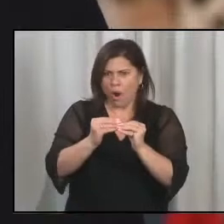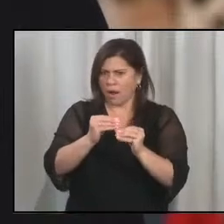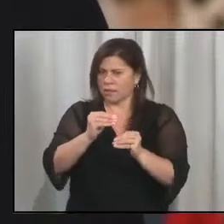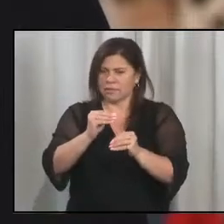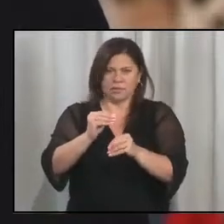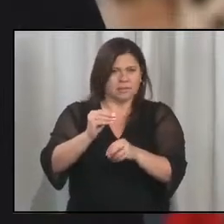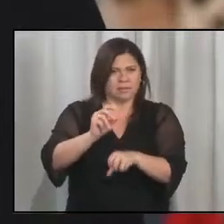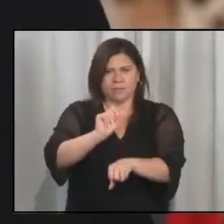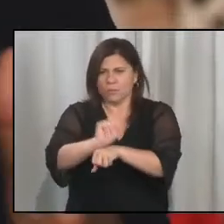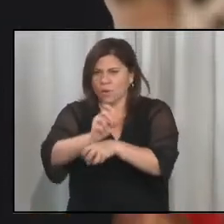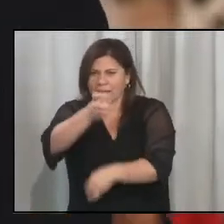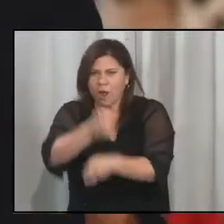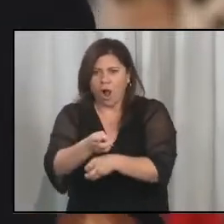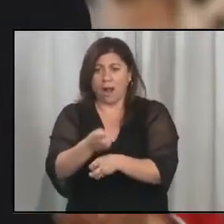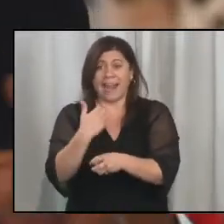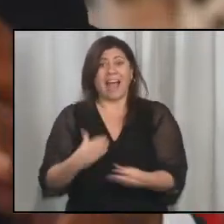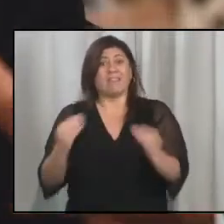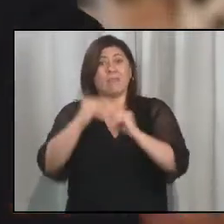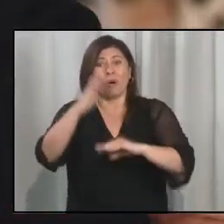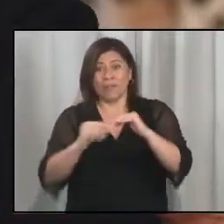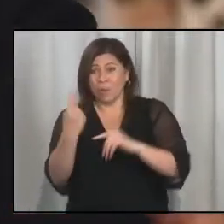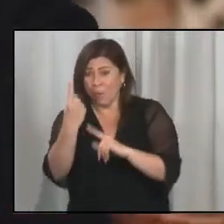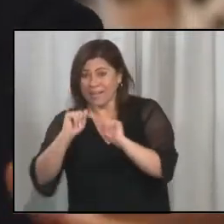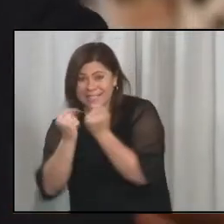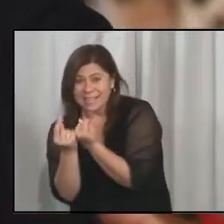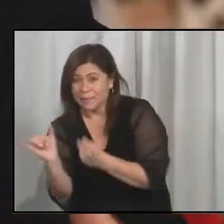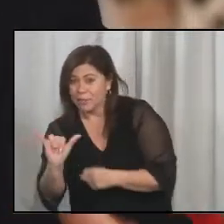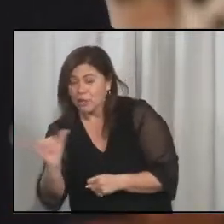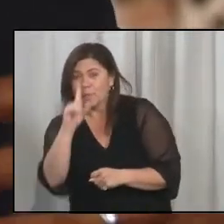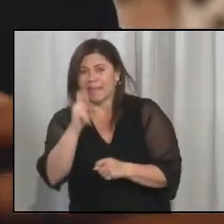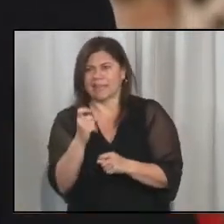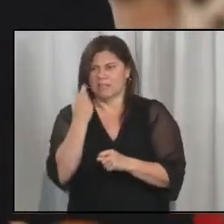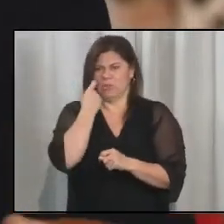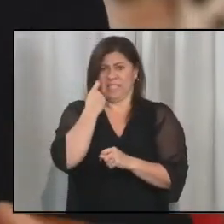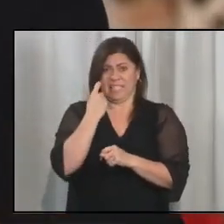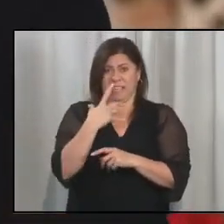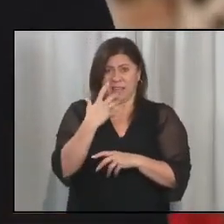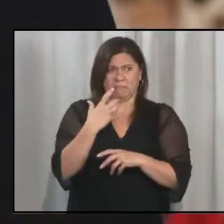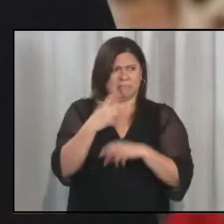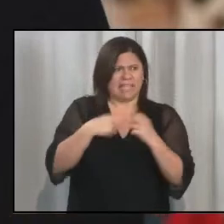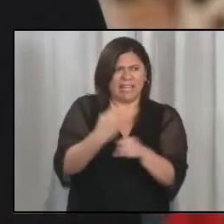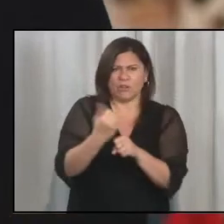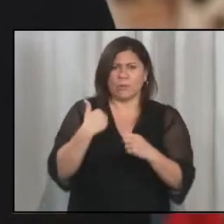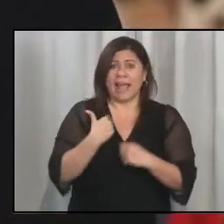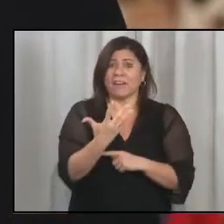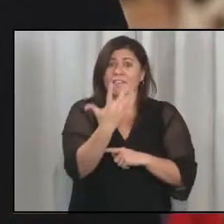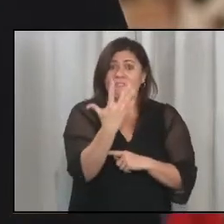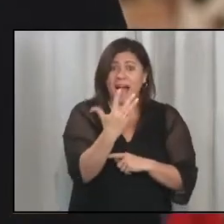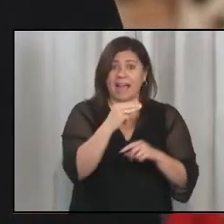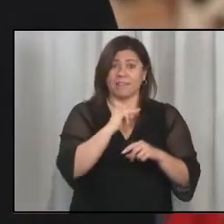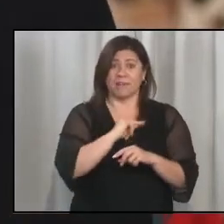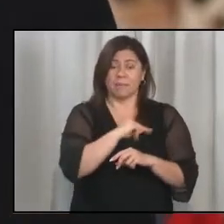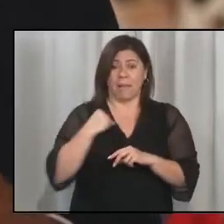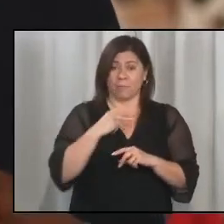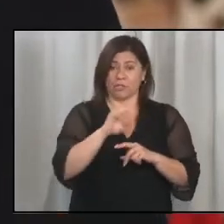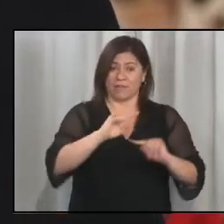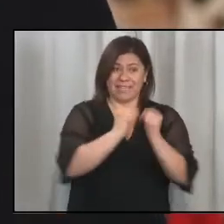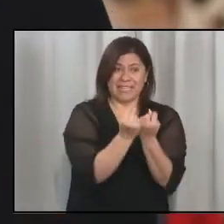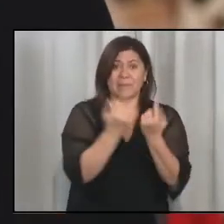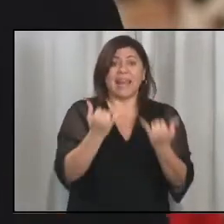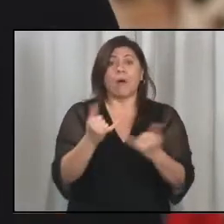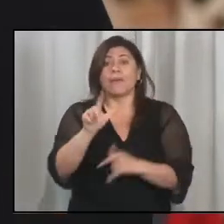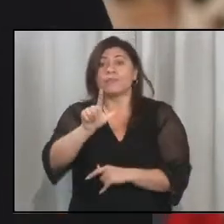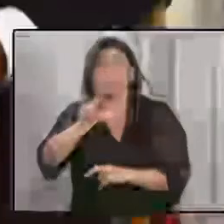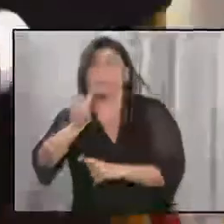than one team. In recent years, we only used to have 5 homeless outreach workers. Now we have 27. We're doing work